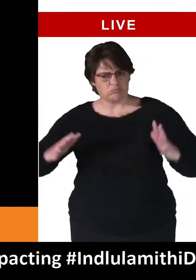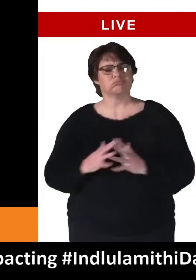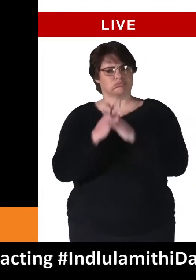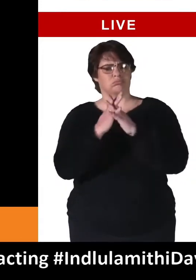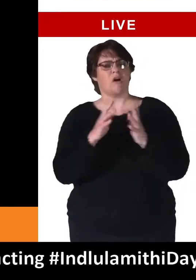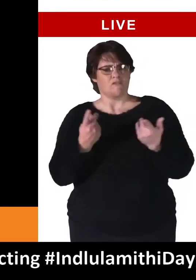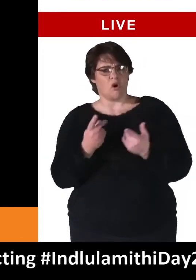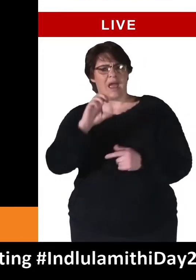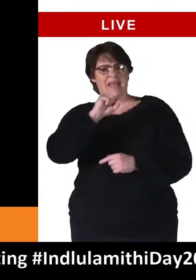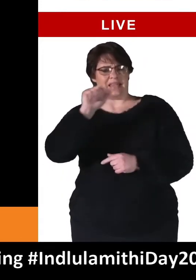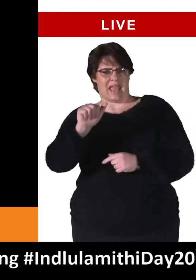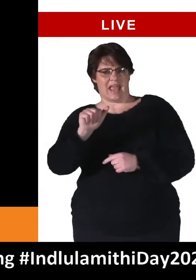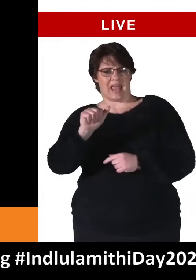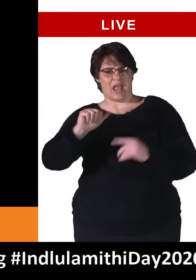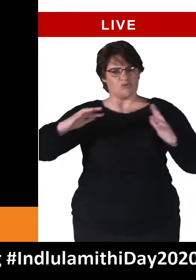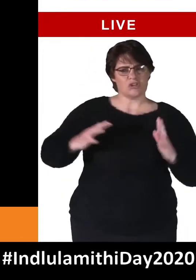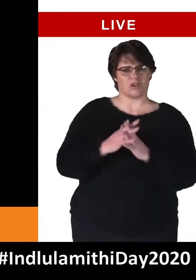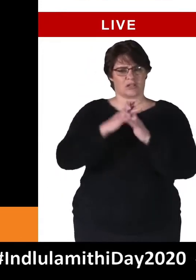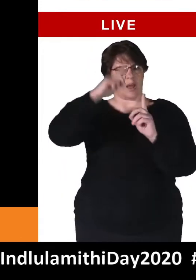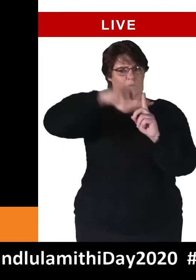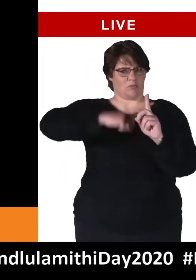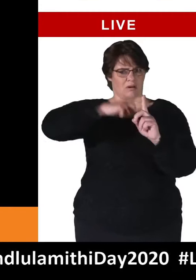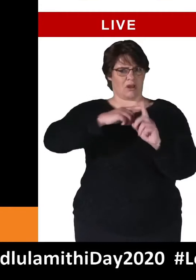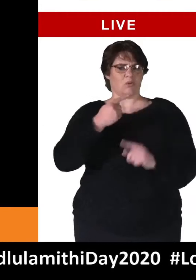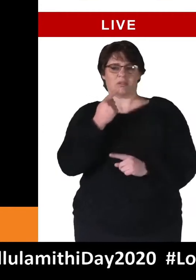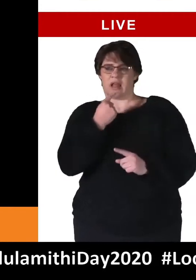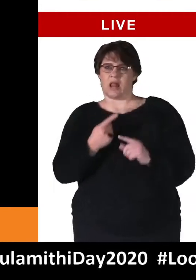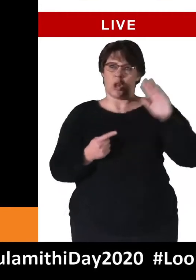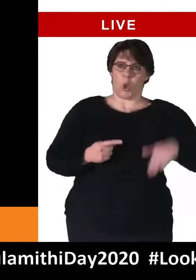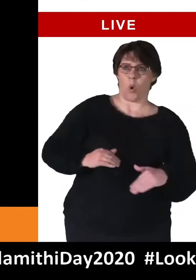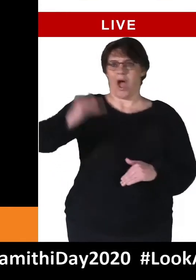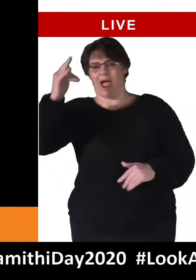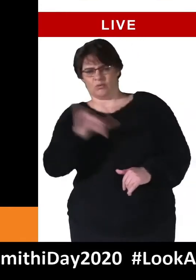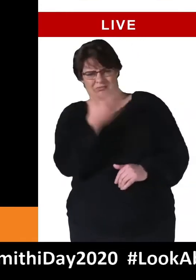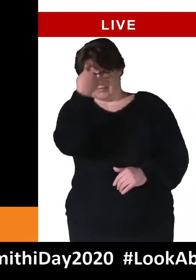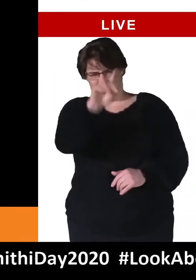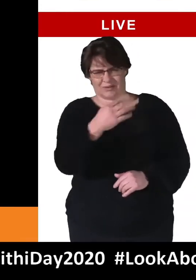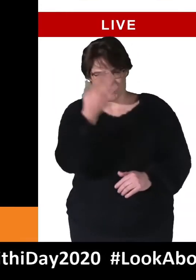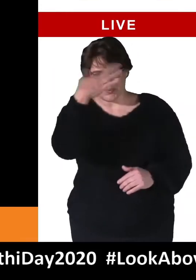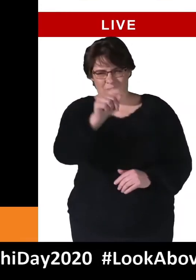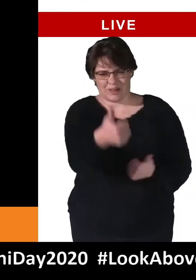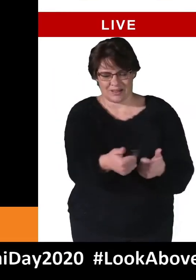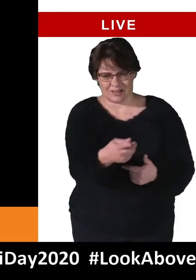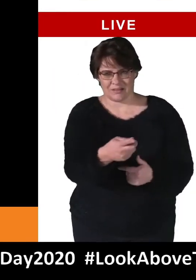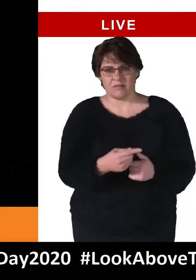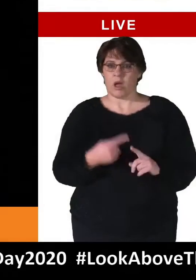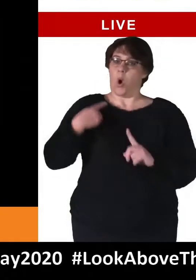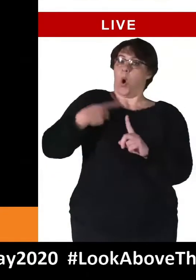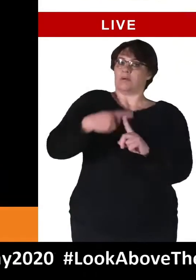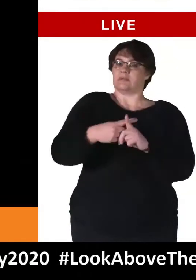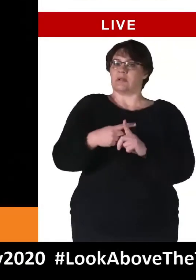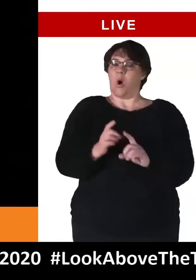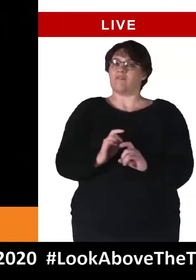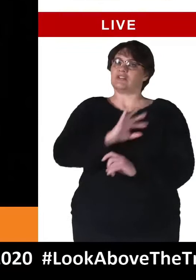the SA Reconciliation Barometer. I don't think I have to tell you which one's higher and which one's lower. In terms of optimism in the economic outlook